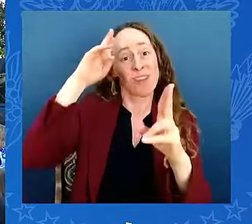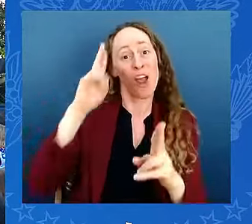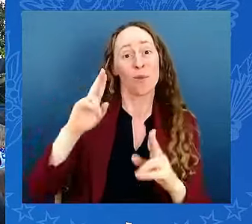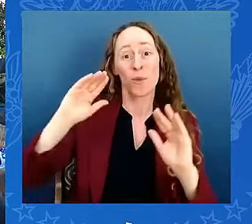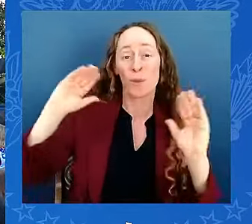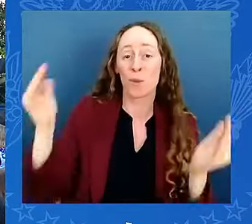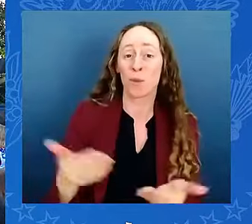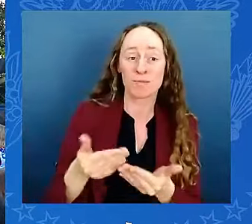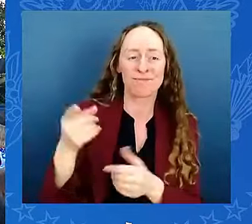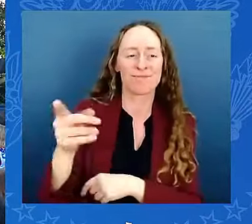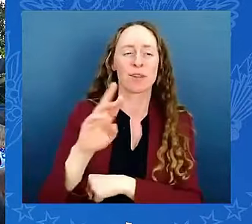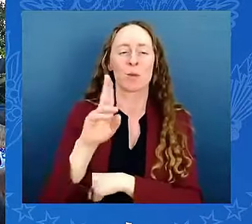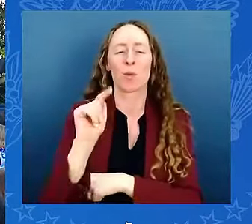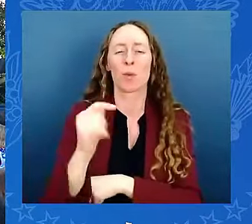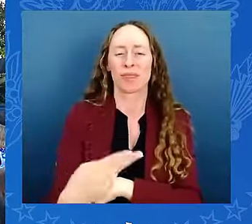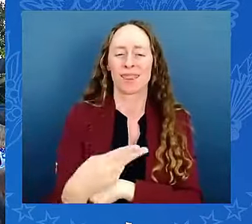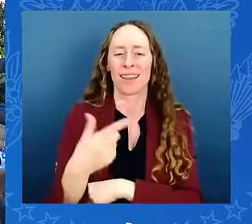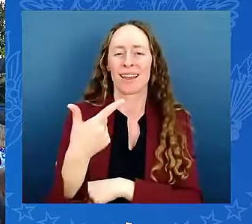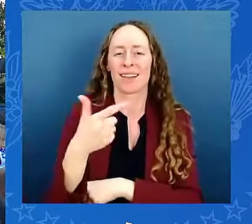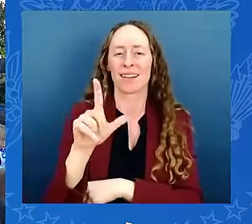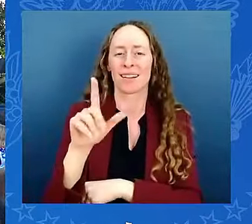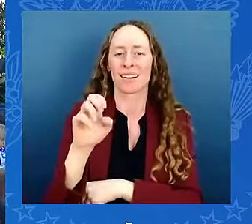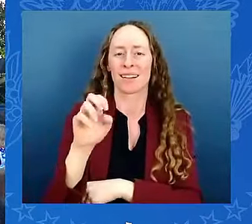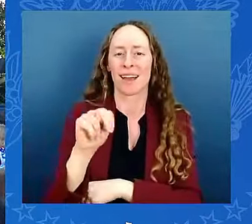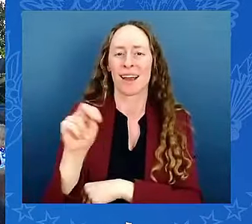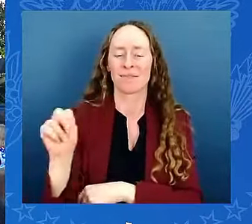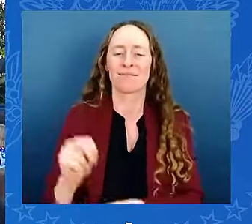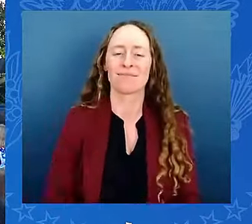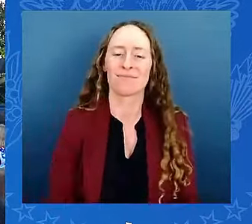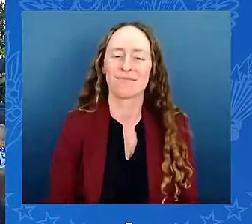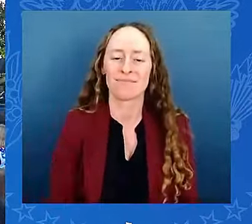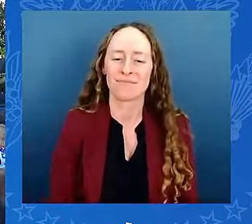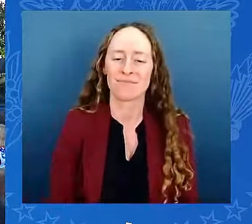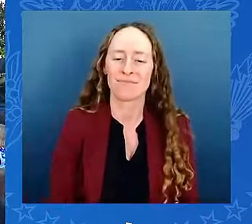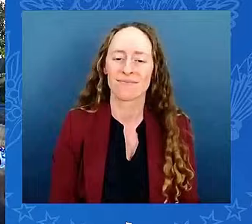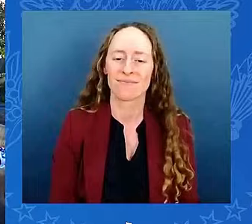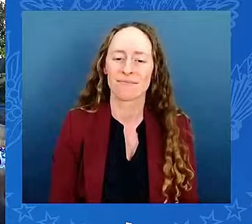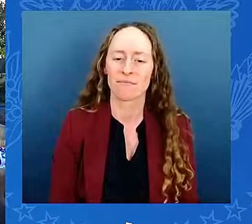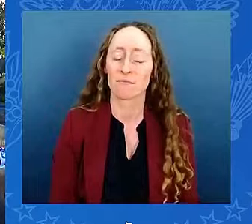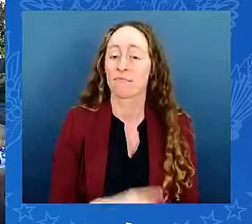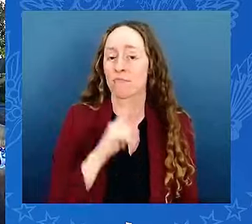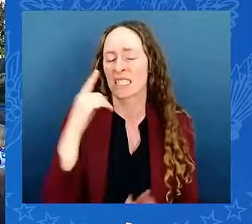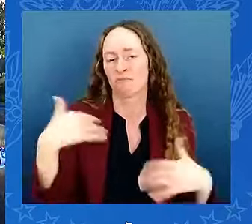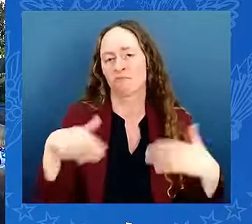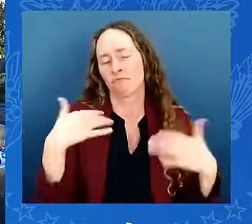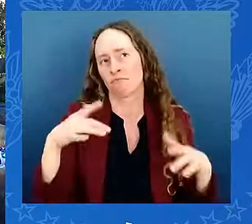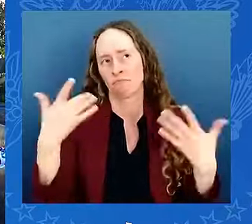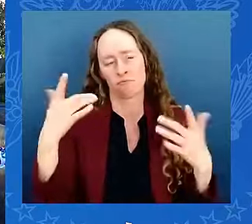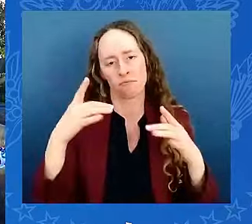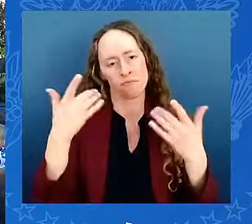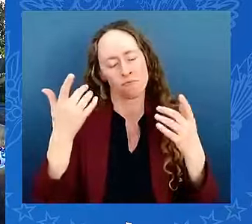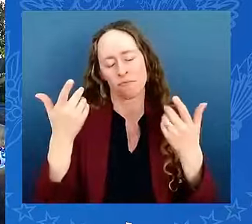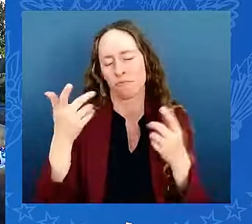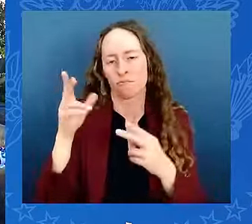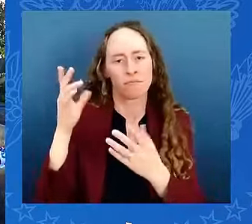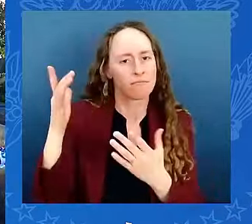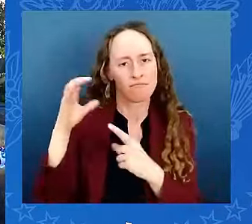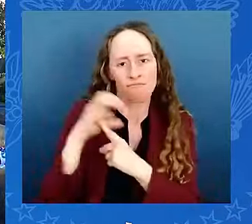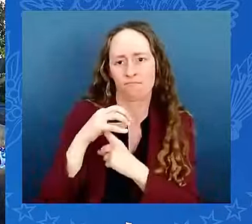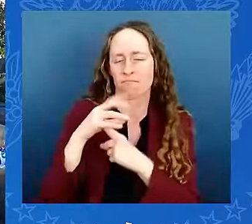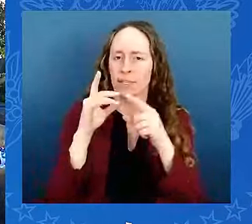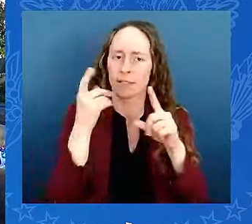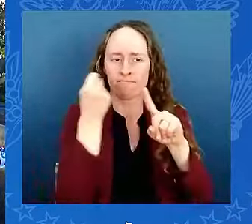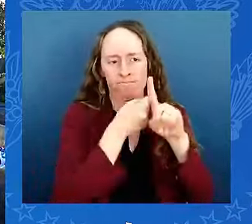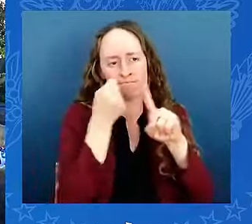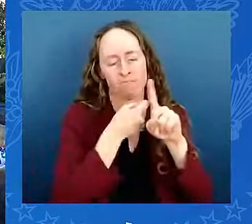a hero who's been fighting this fight for decades. Thank you. Thank you, Kyle. I'm going to hold you. Thank